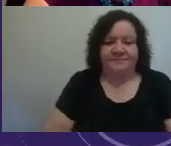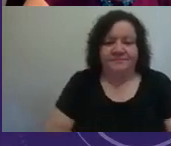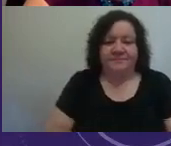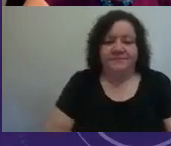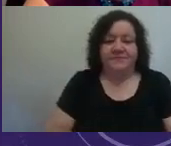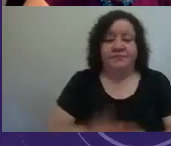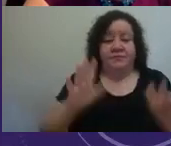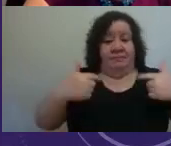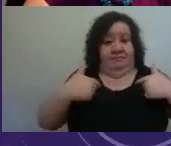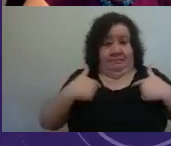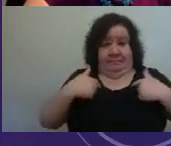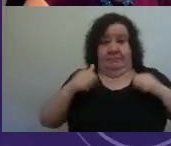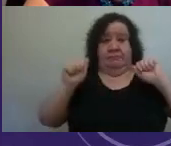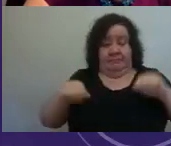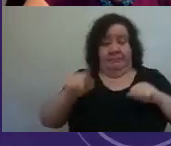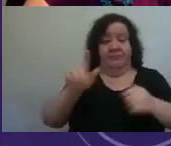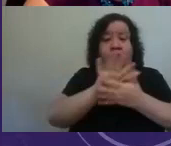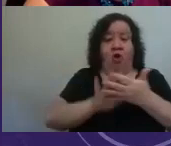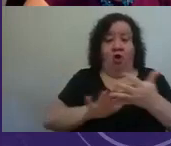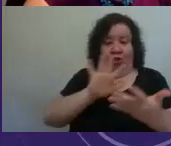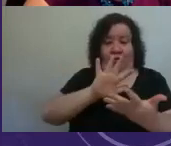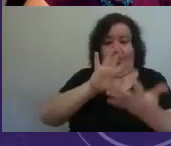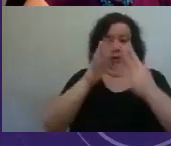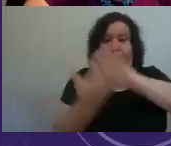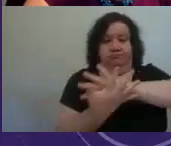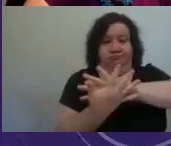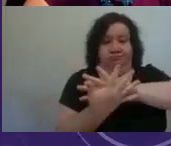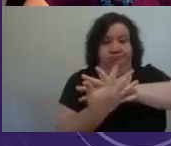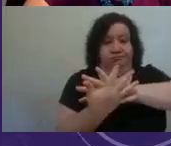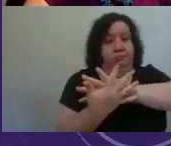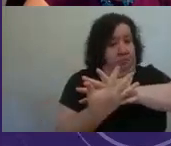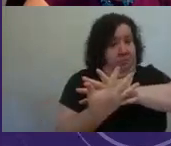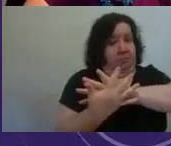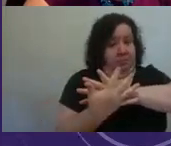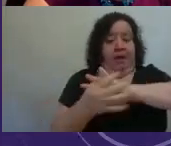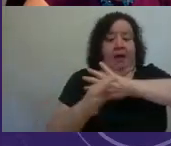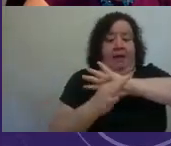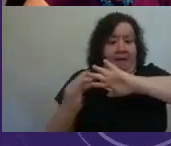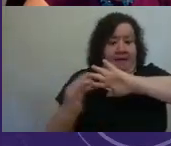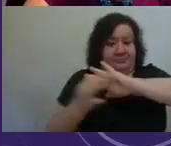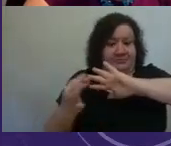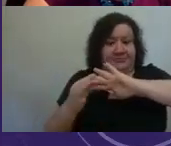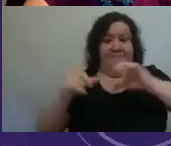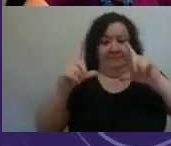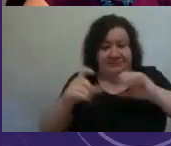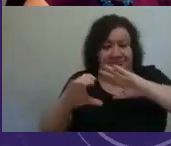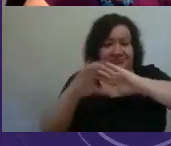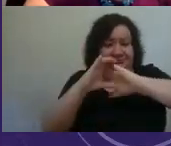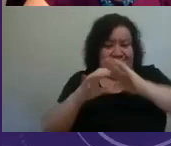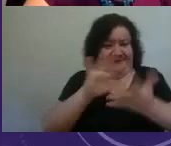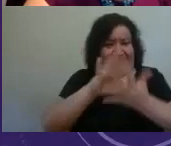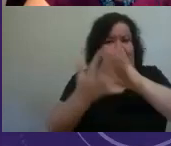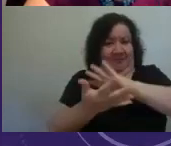image description that you posted within your post. If you only added alt